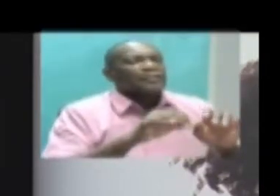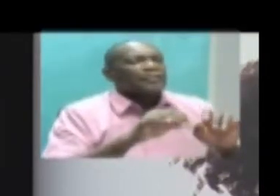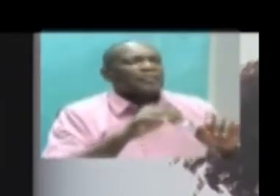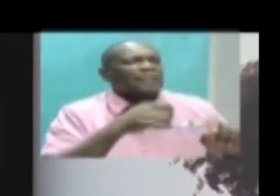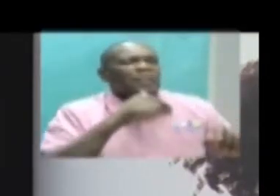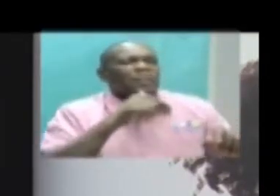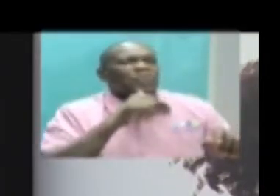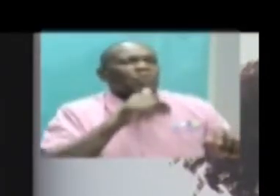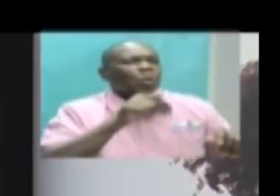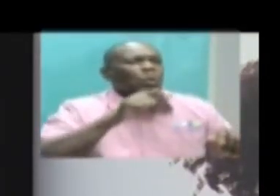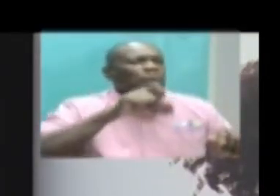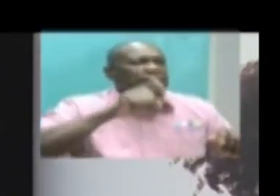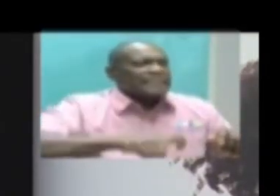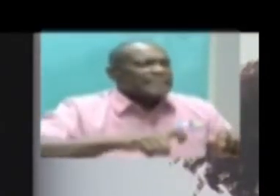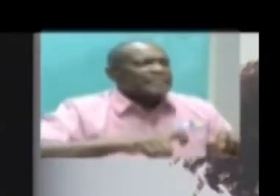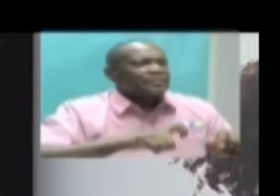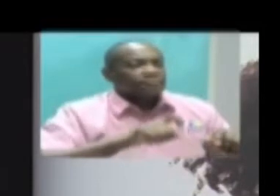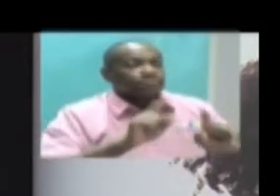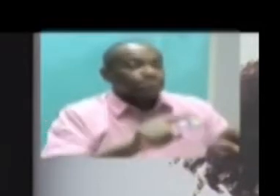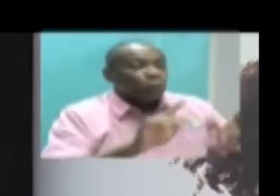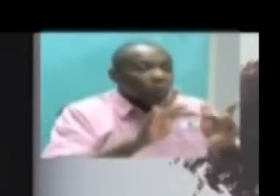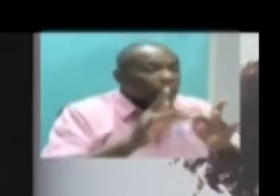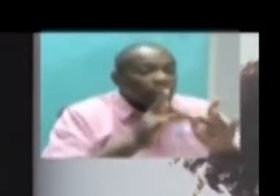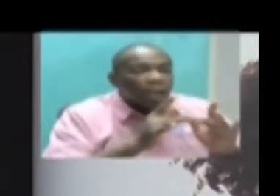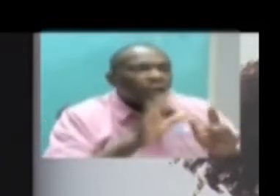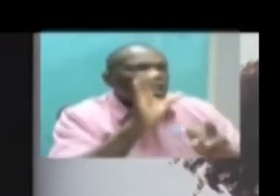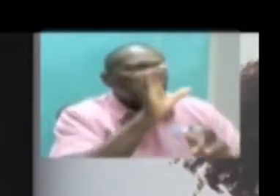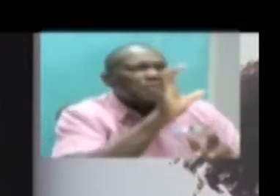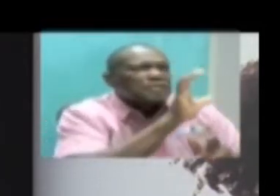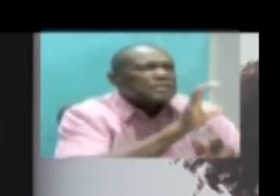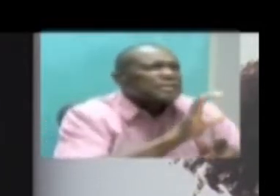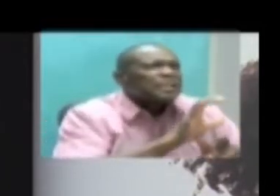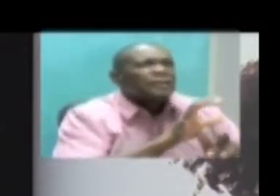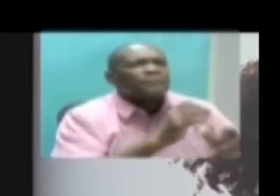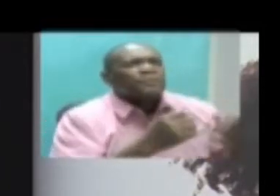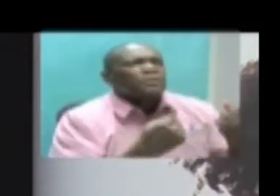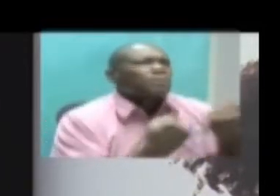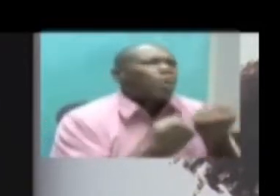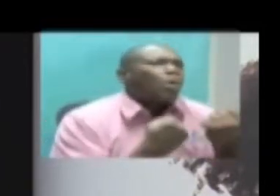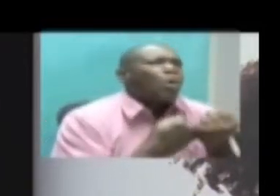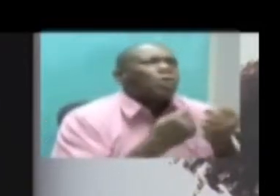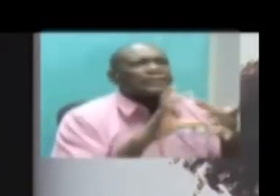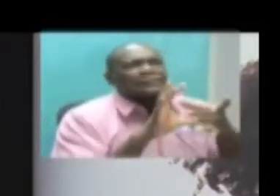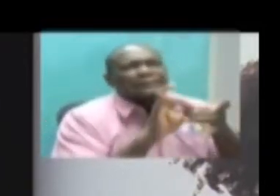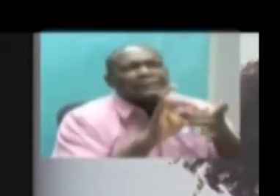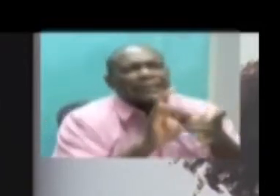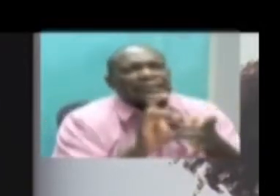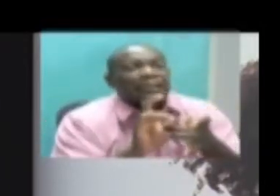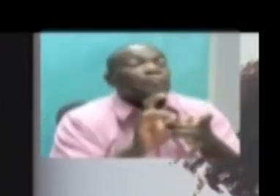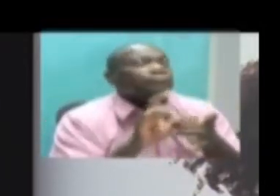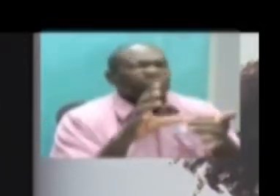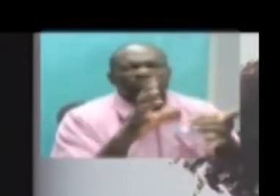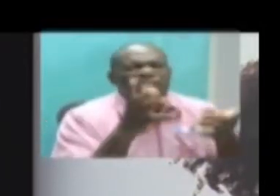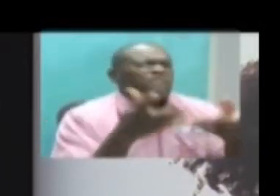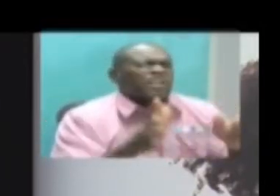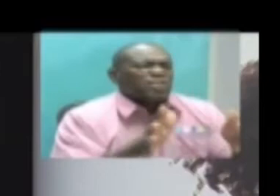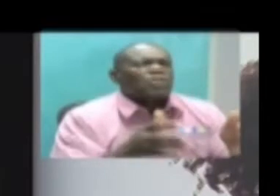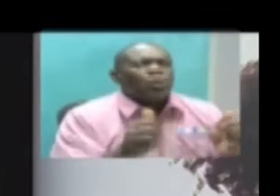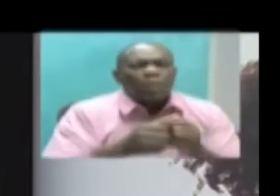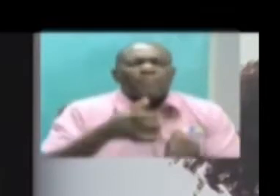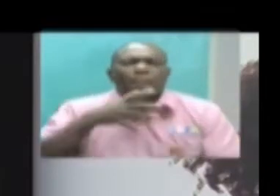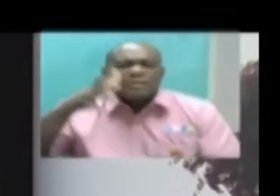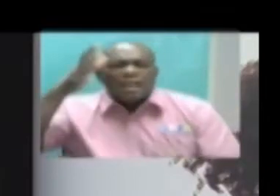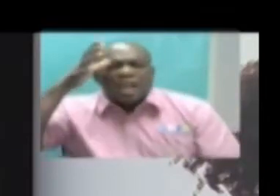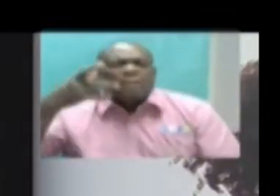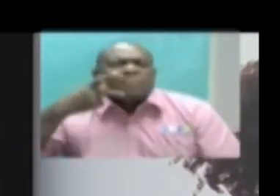but the fact of the matter is what our children need more than anything is to have their emotional needs met by us,